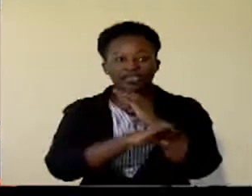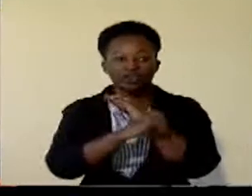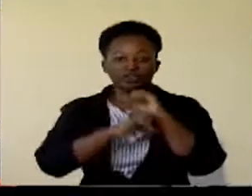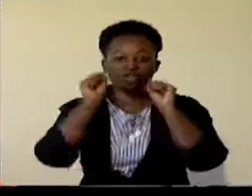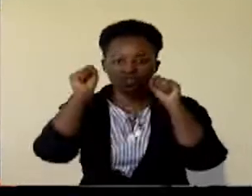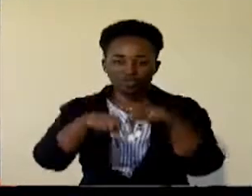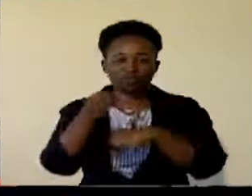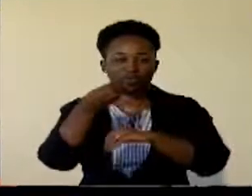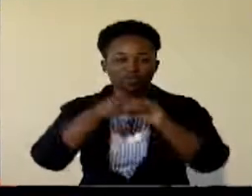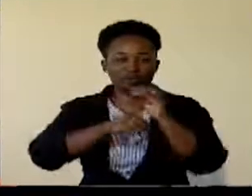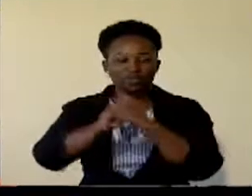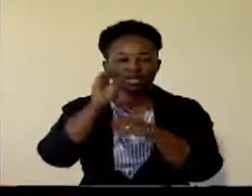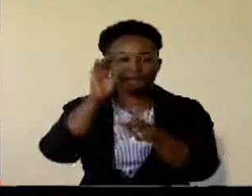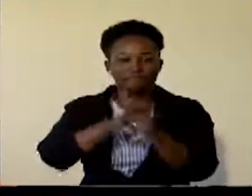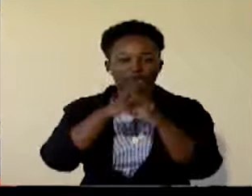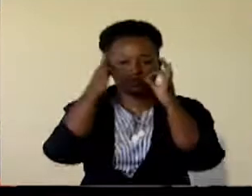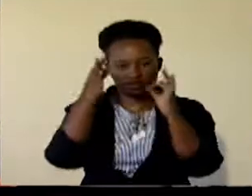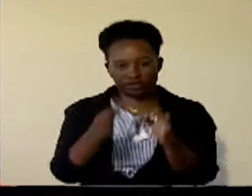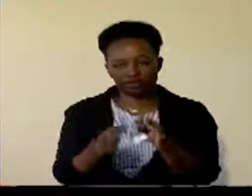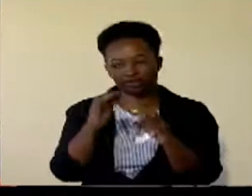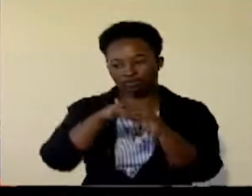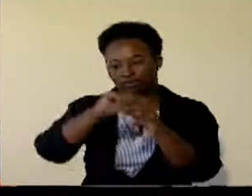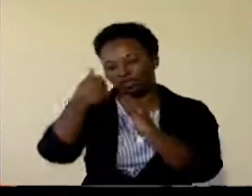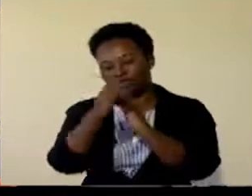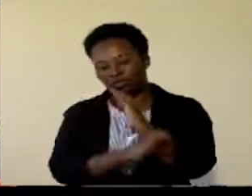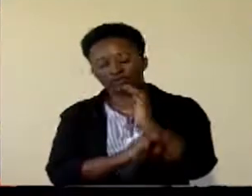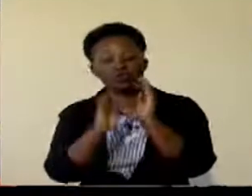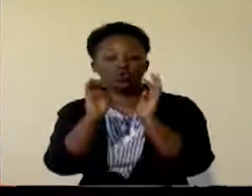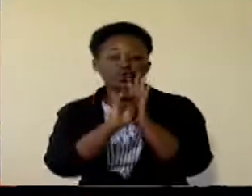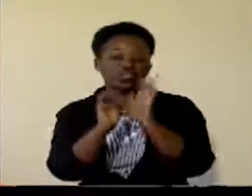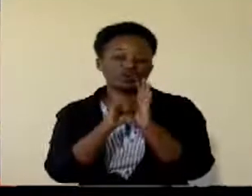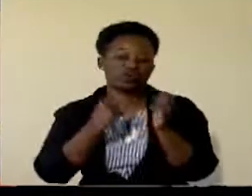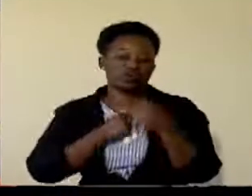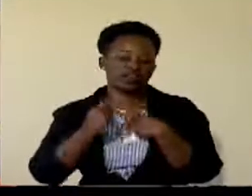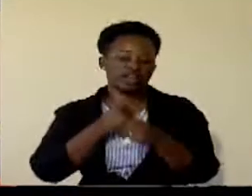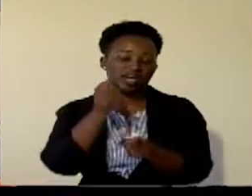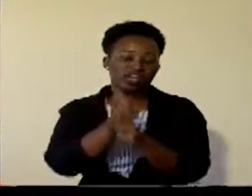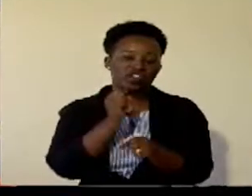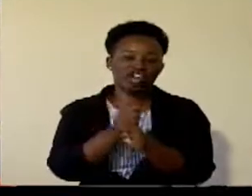sell more of its products to those countries. Now, like Rwanda, a producer of tea,